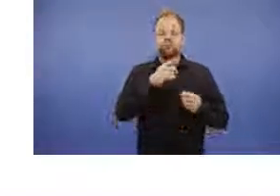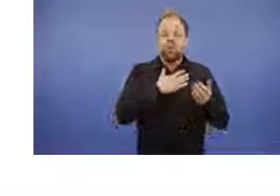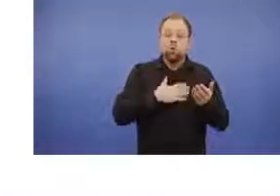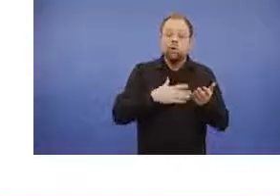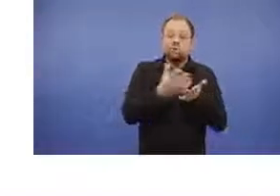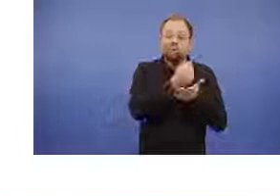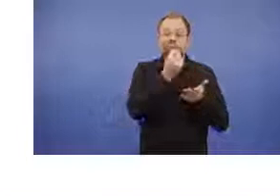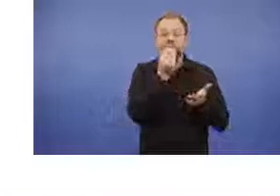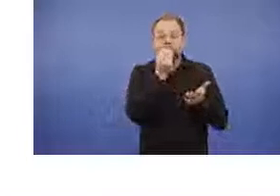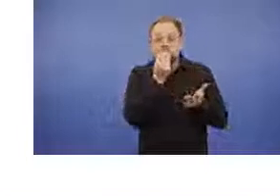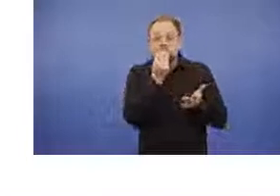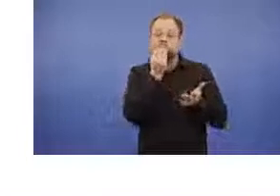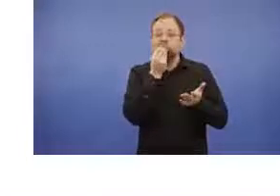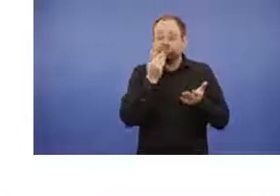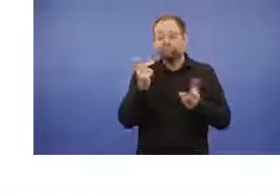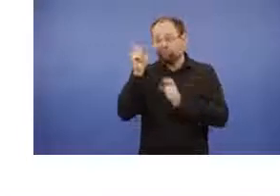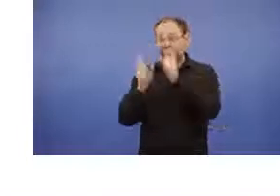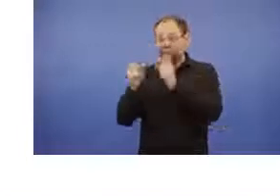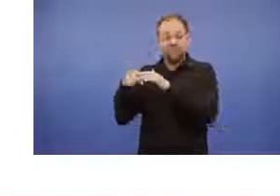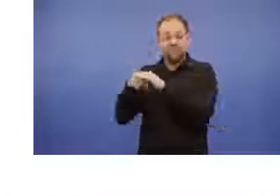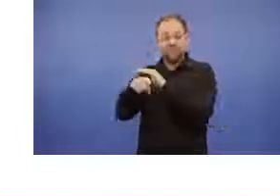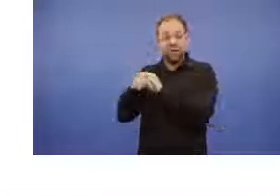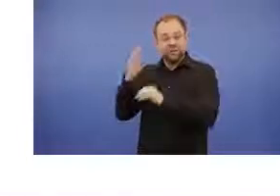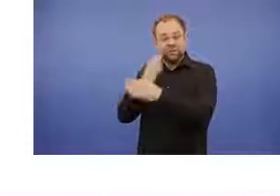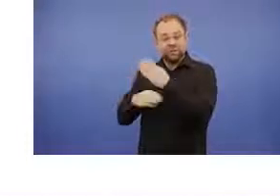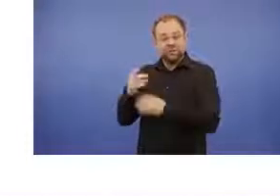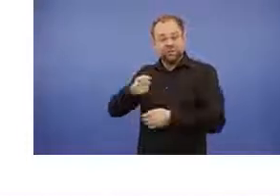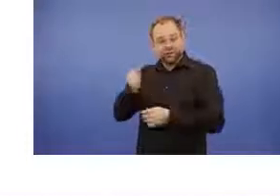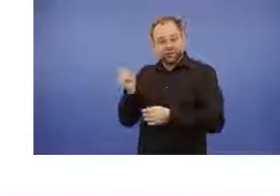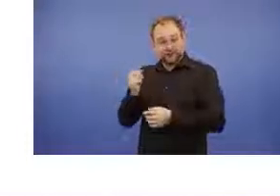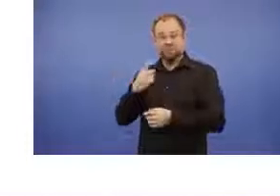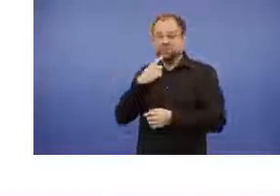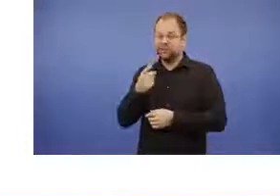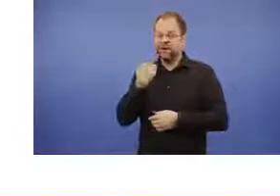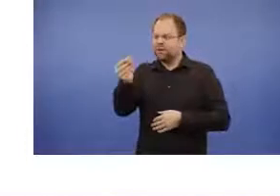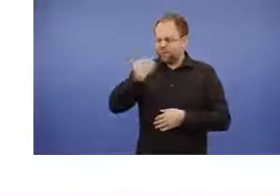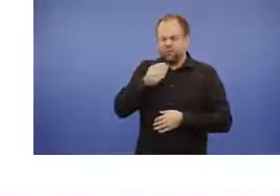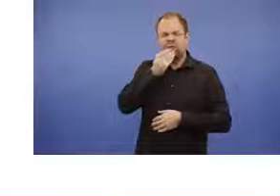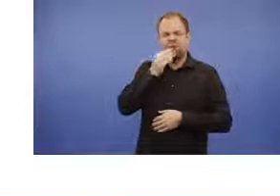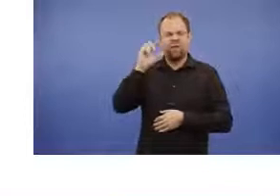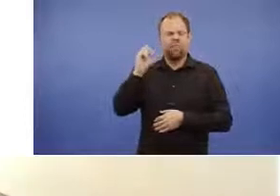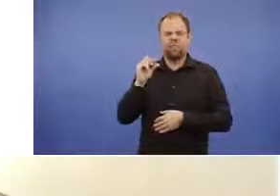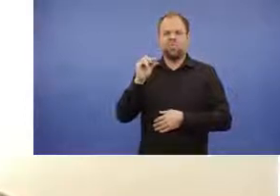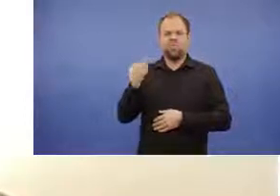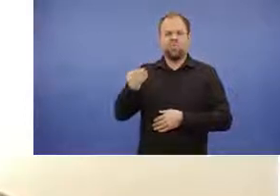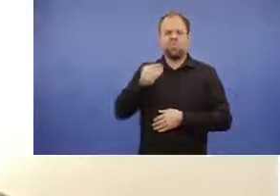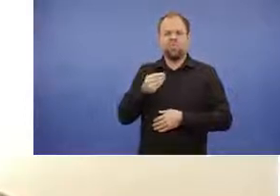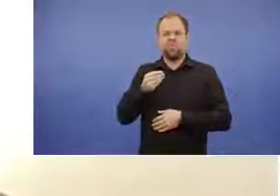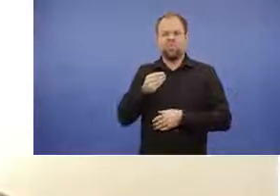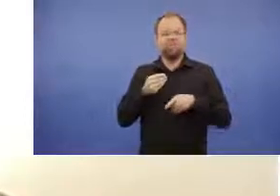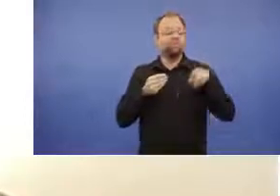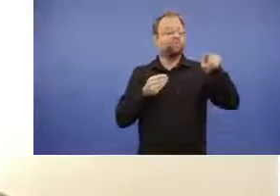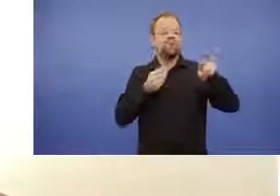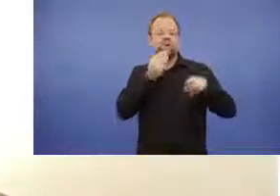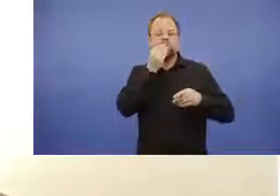But also the participant pointed out the lack of variety of food and the lack of consideration of individual